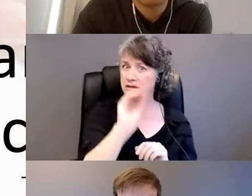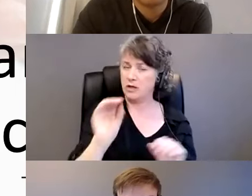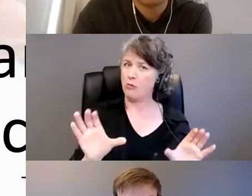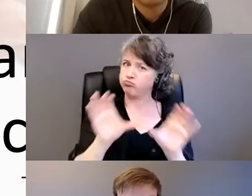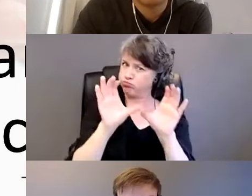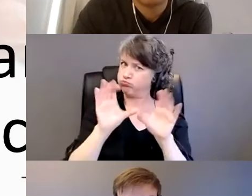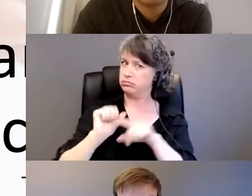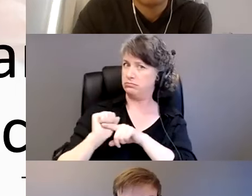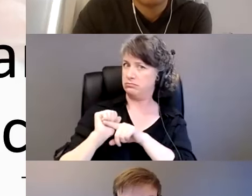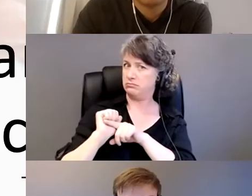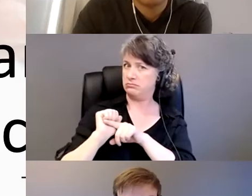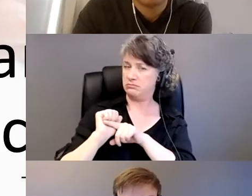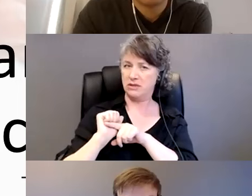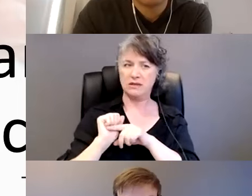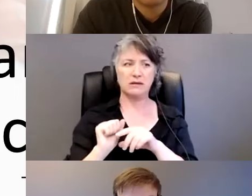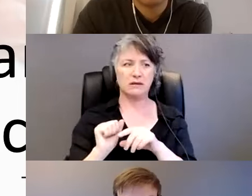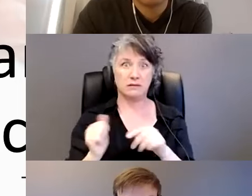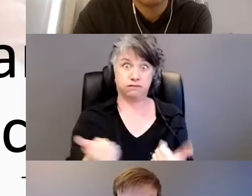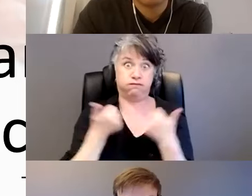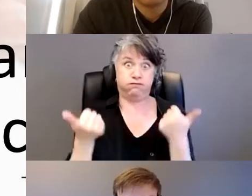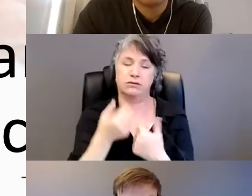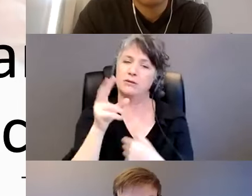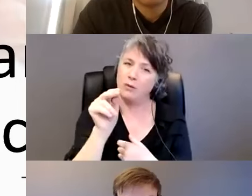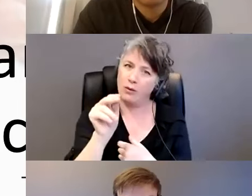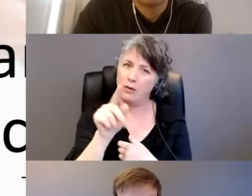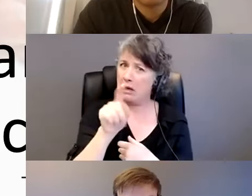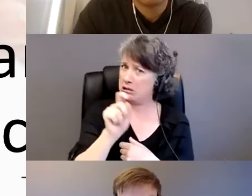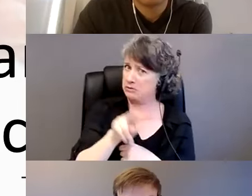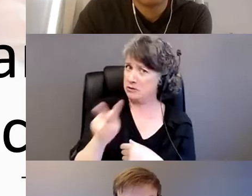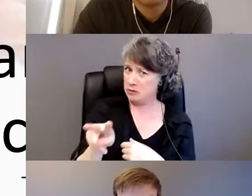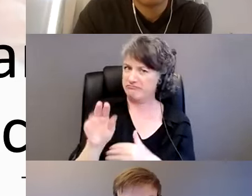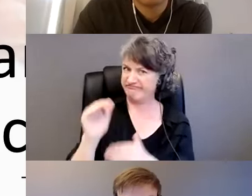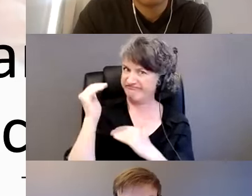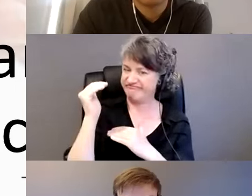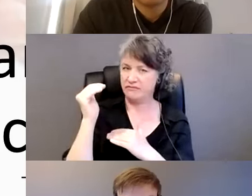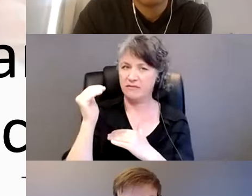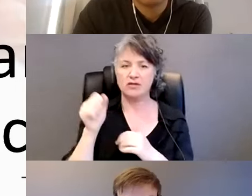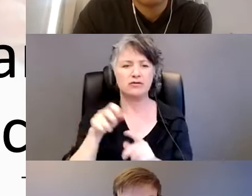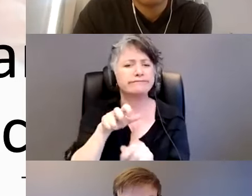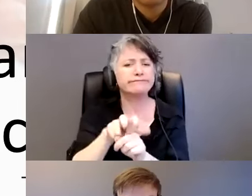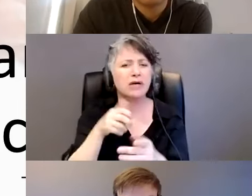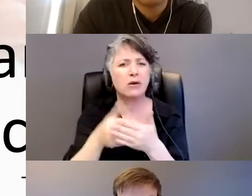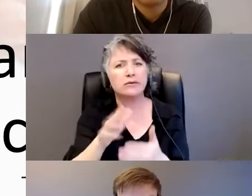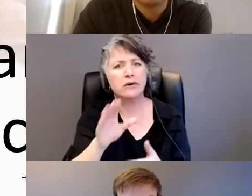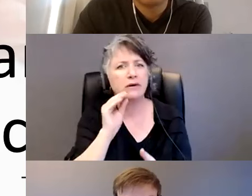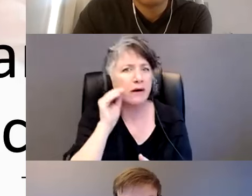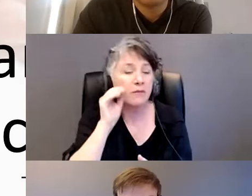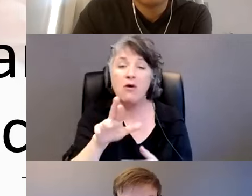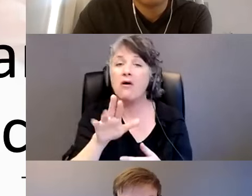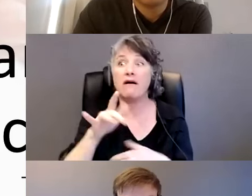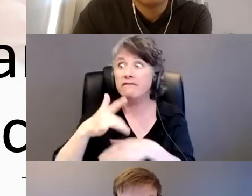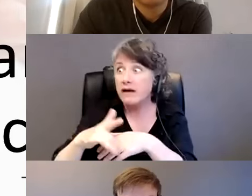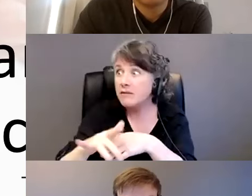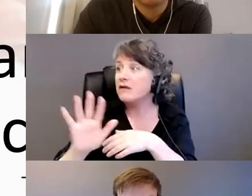there's not huge numbers, but you should be able to locate someone to discuss